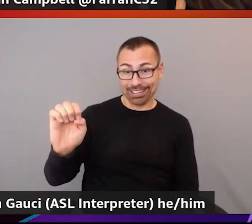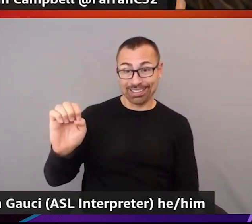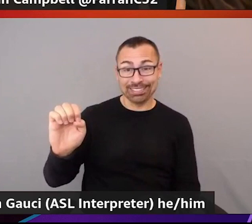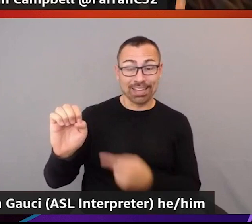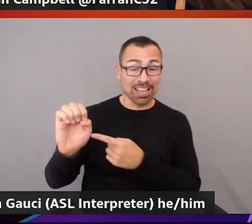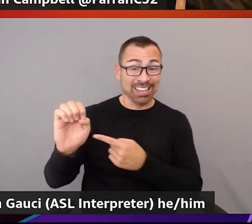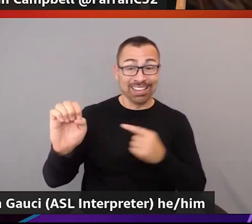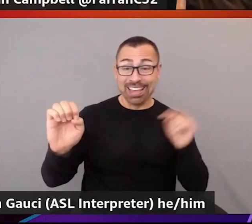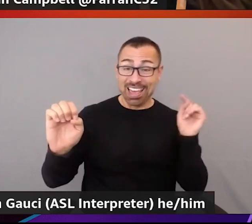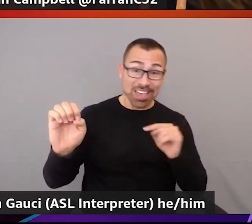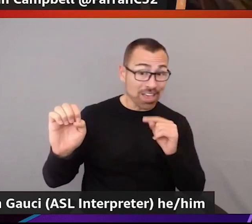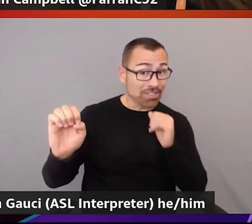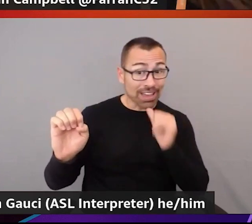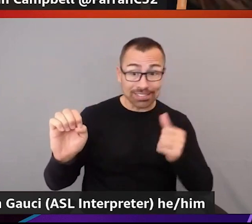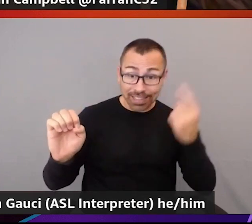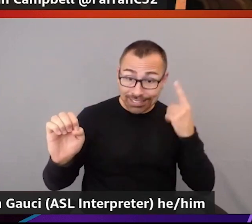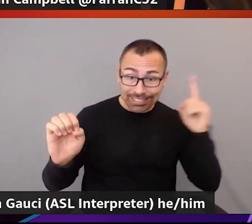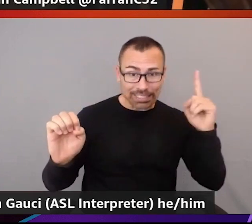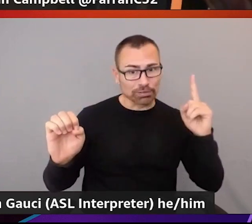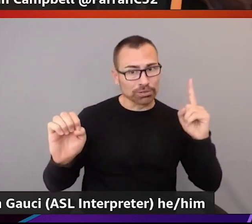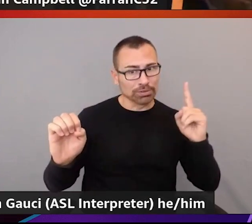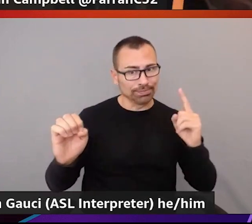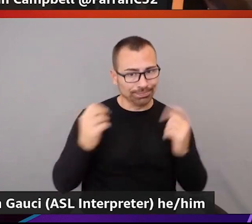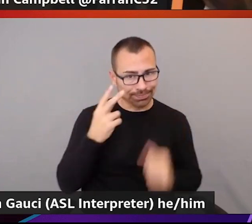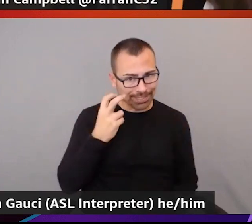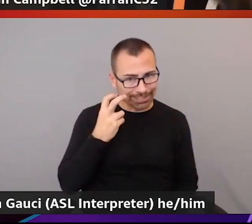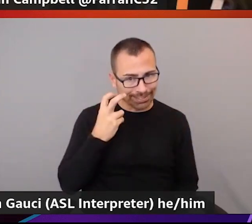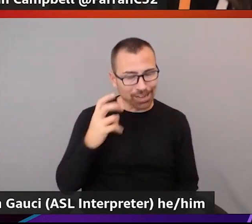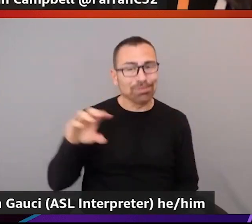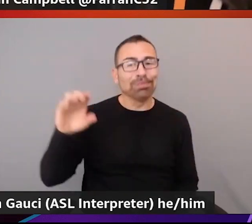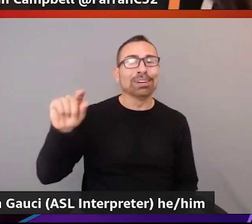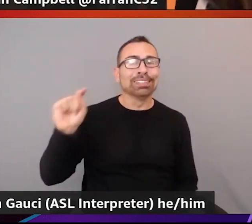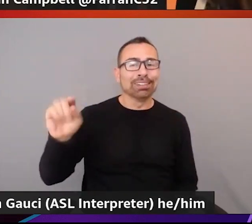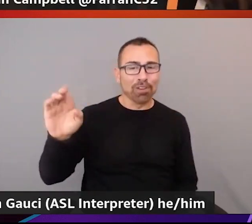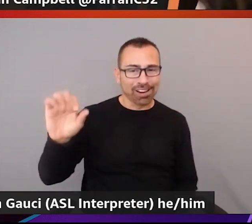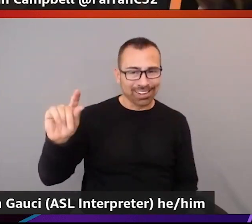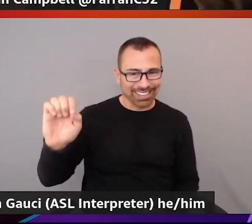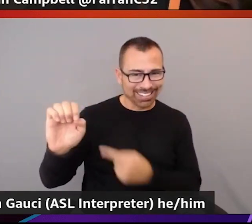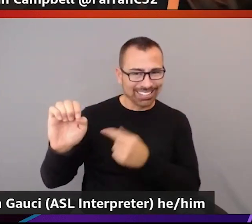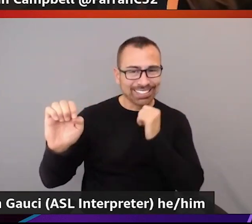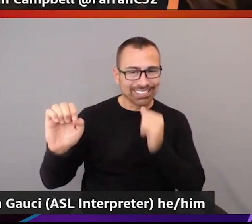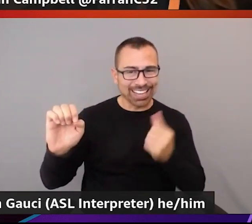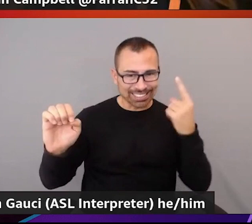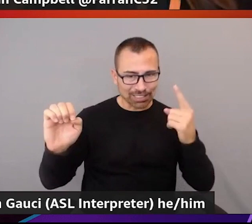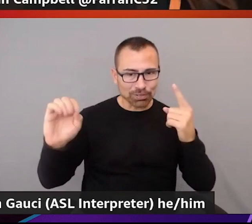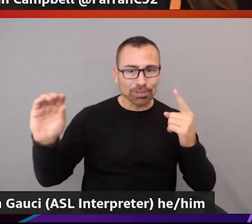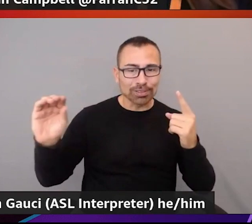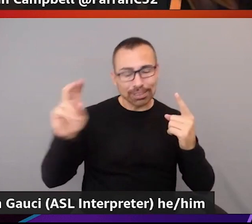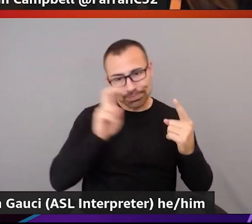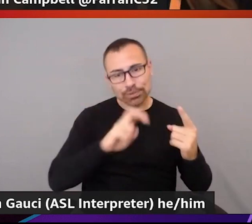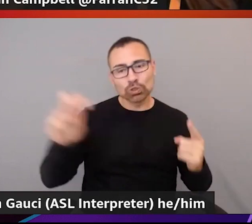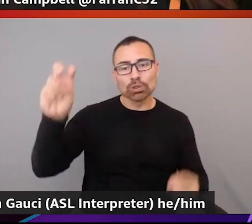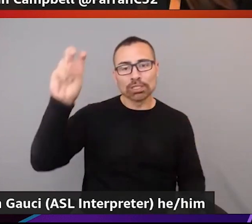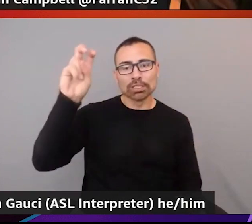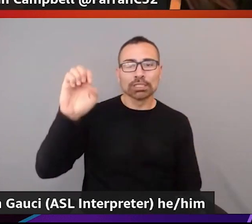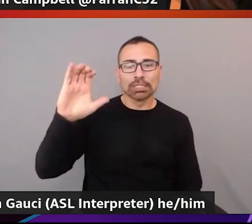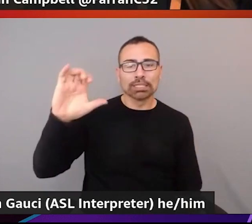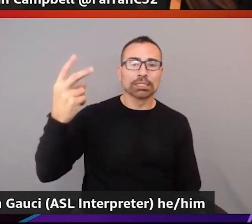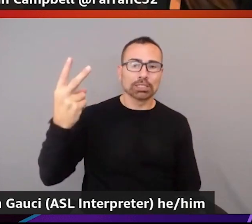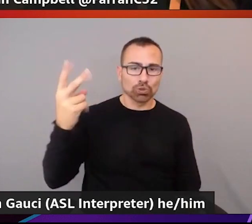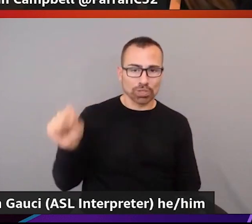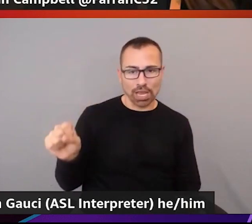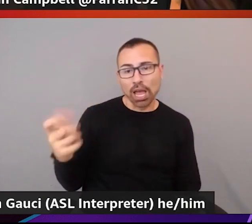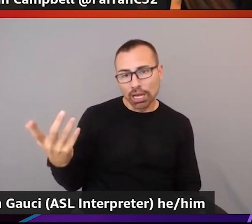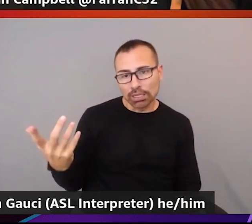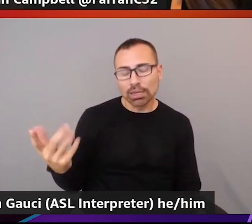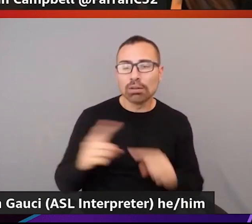believe that is the use case, if at all costs you have to switch to EC2, then okay, let's switch to EC2. But it